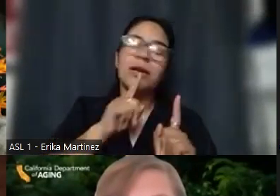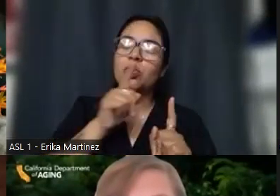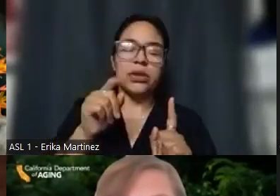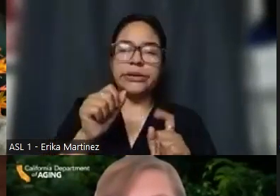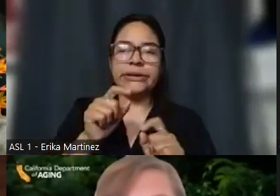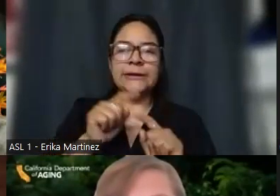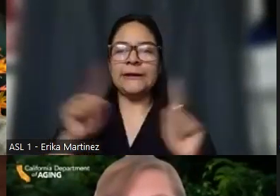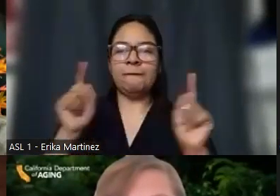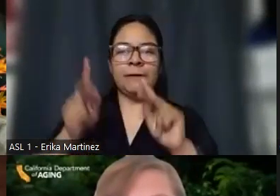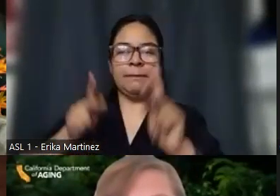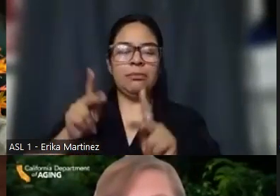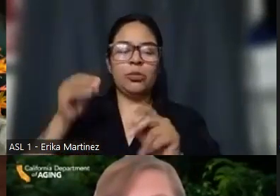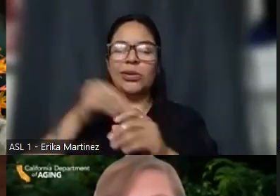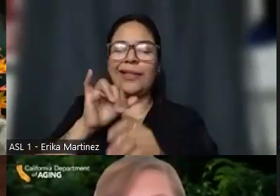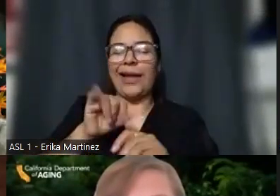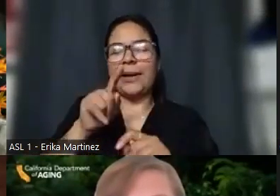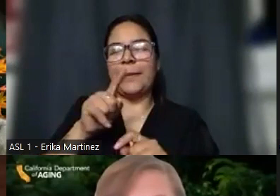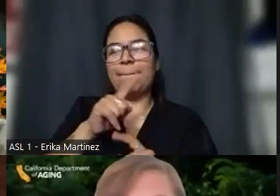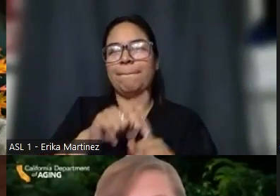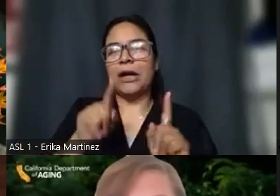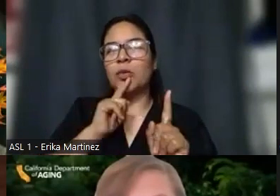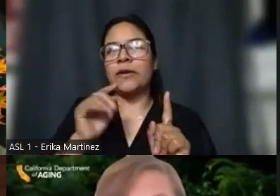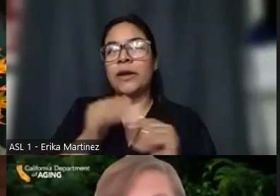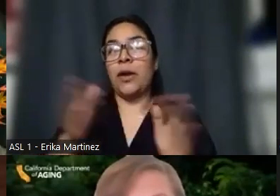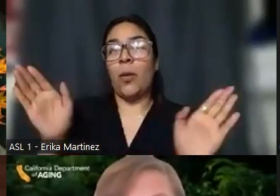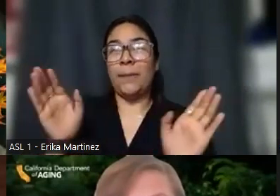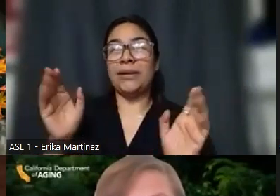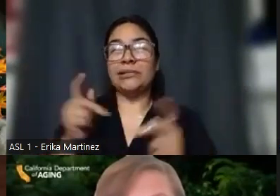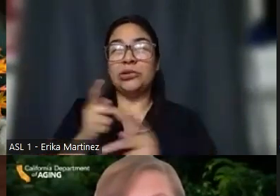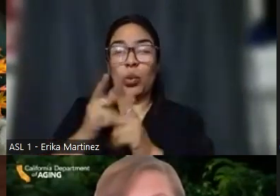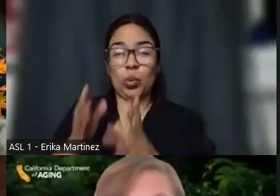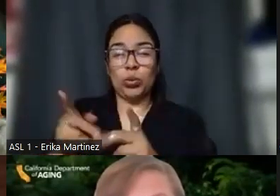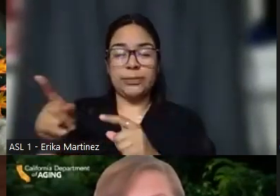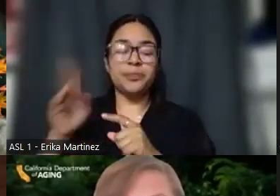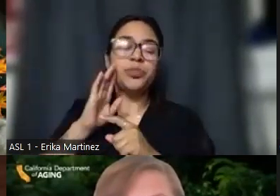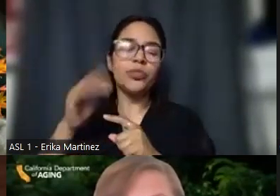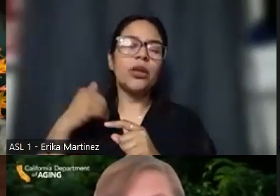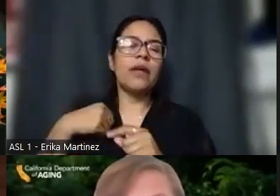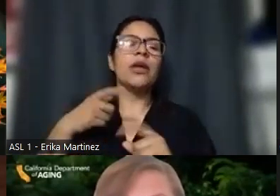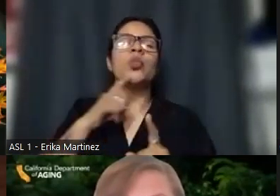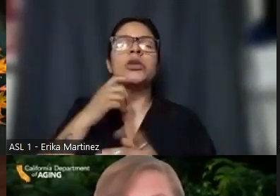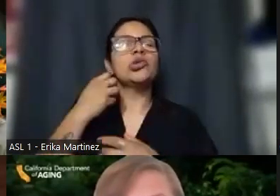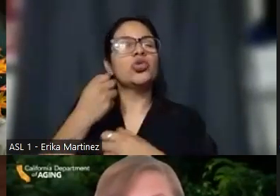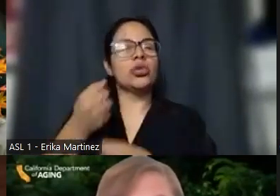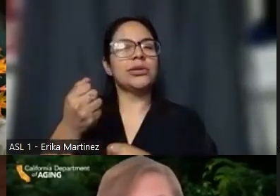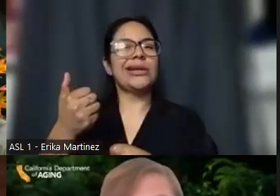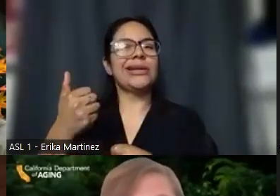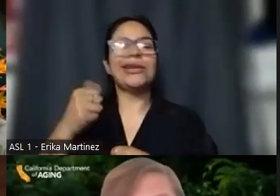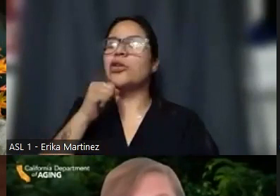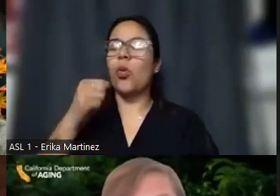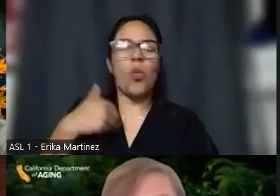multiple people involved. And the public guardian actually expressed to me that they strongly prefer not to share